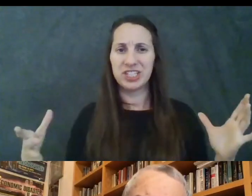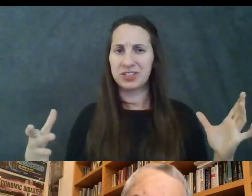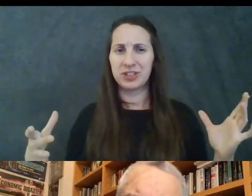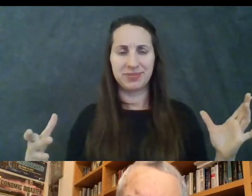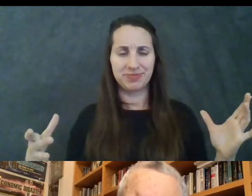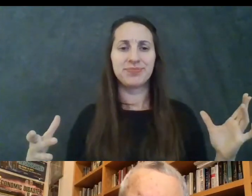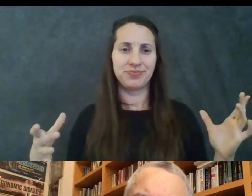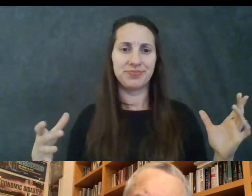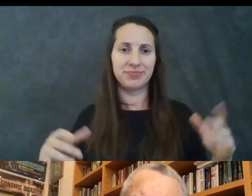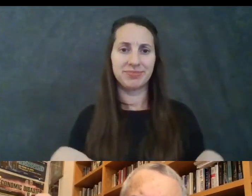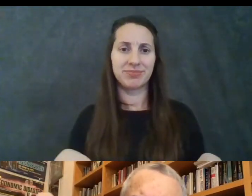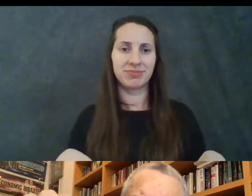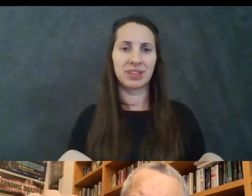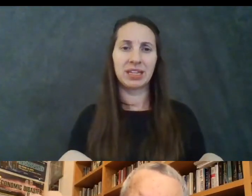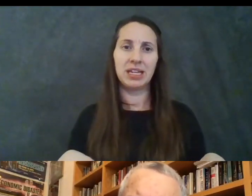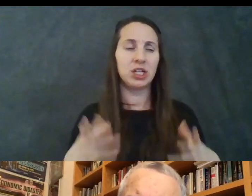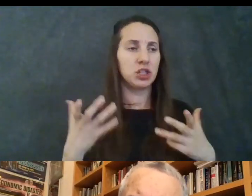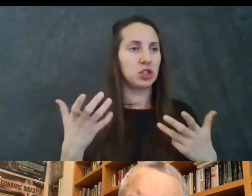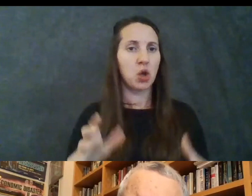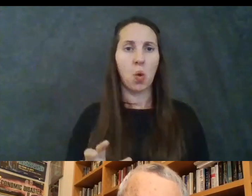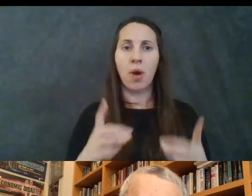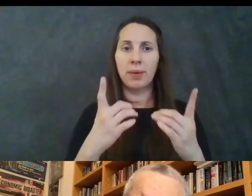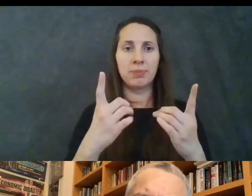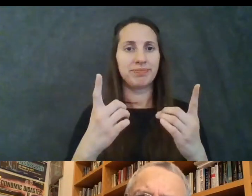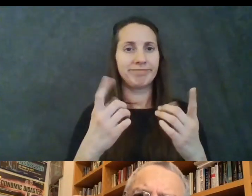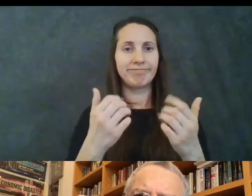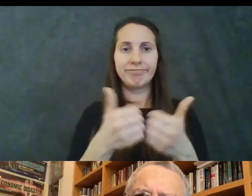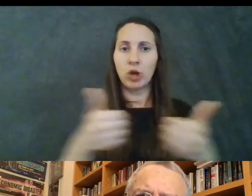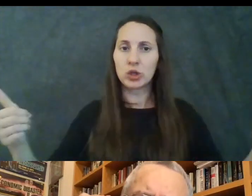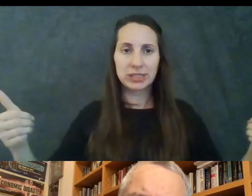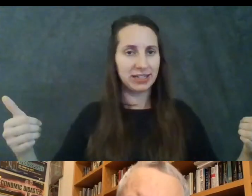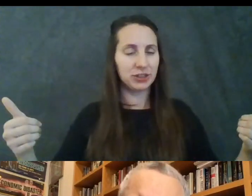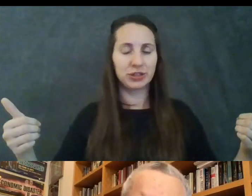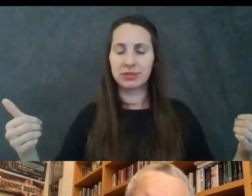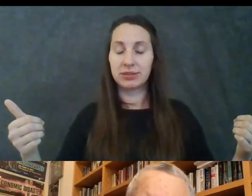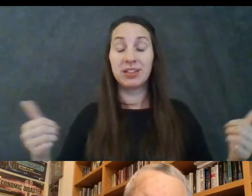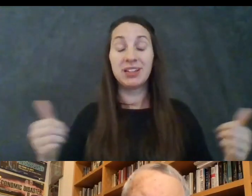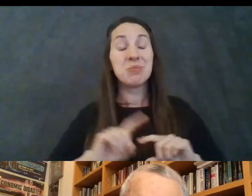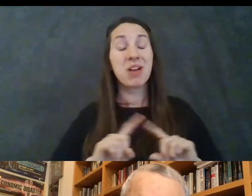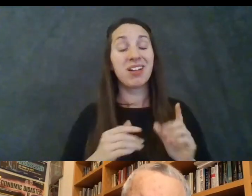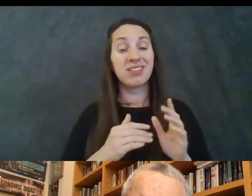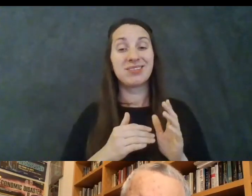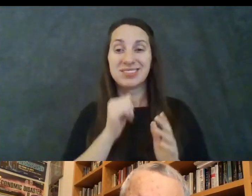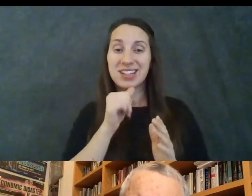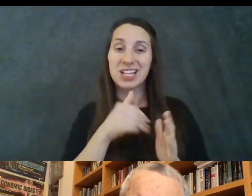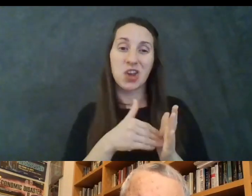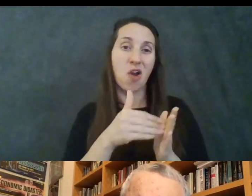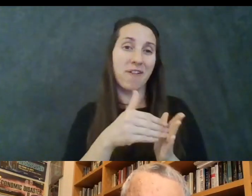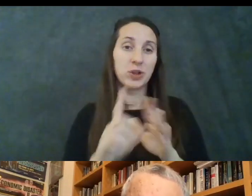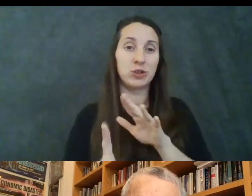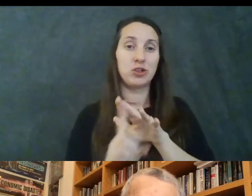less polarization of the country, but it hasn't often translated into votes.